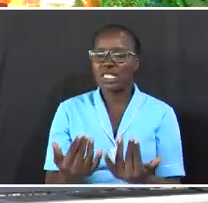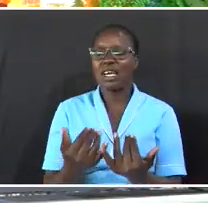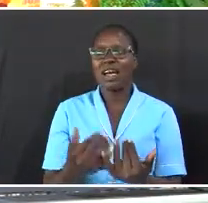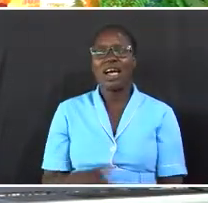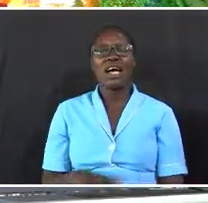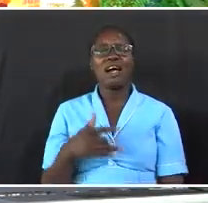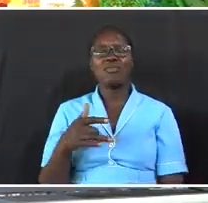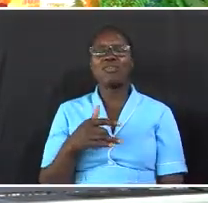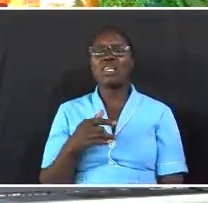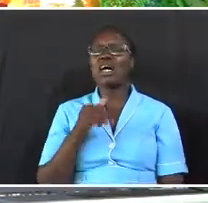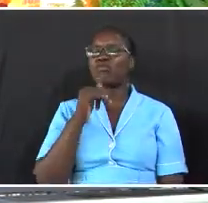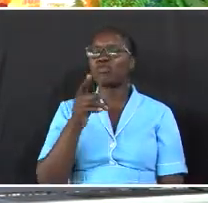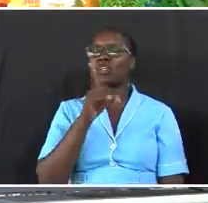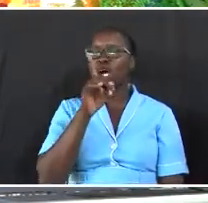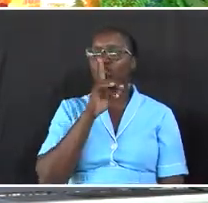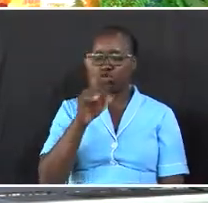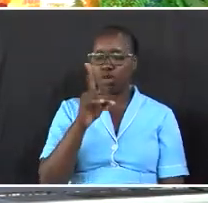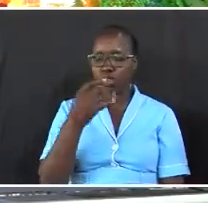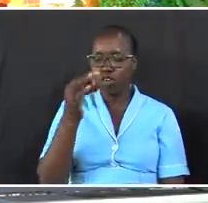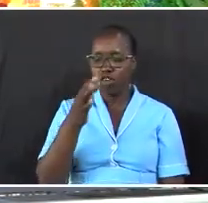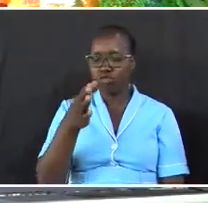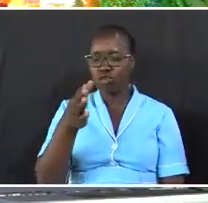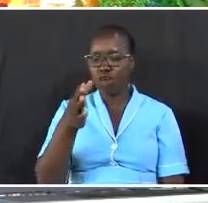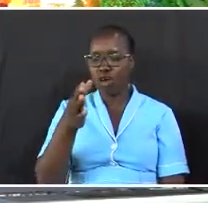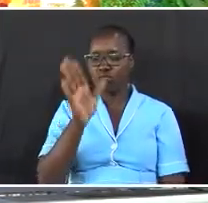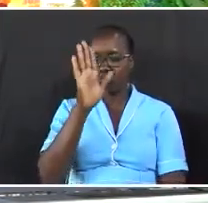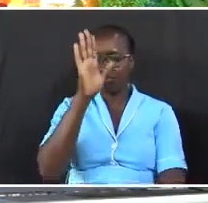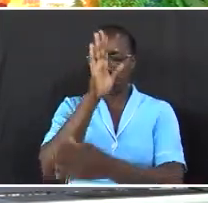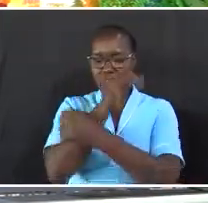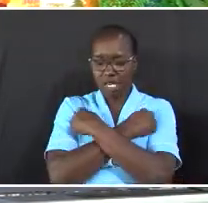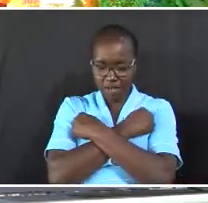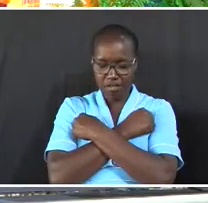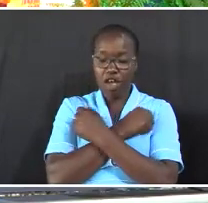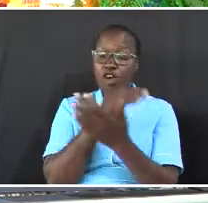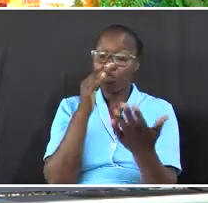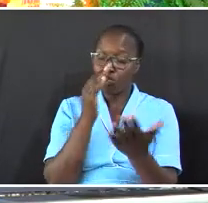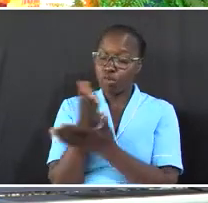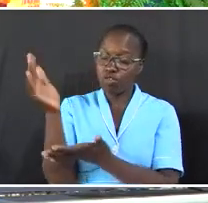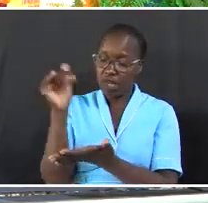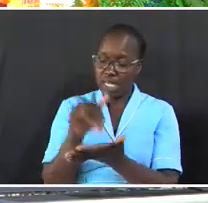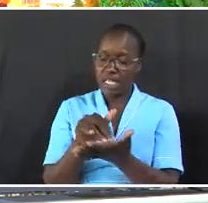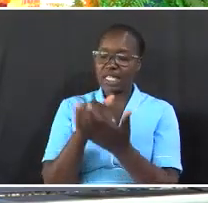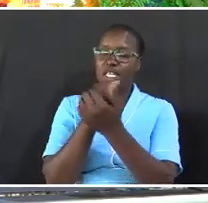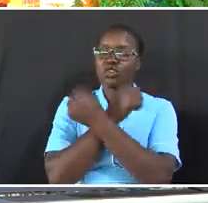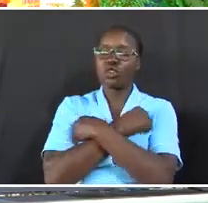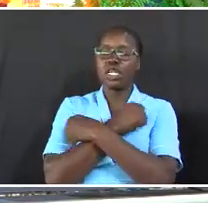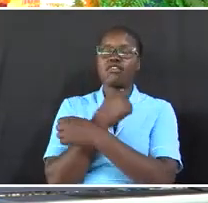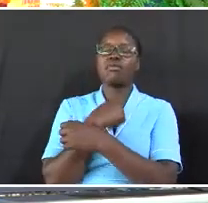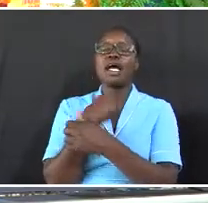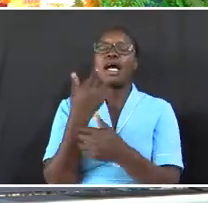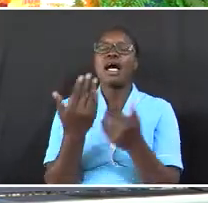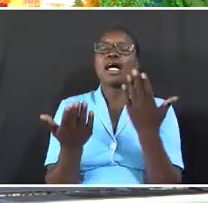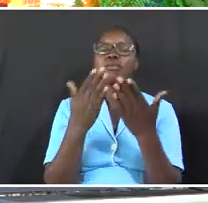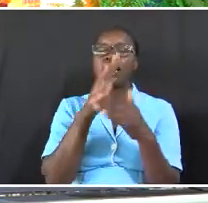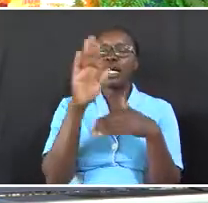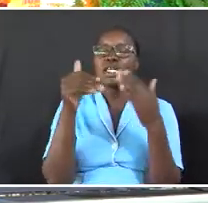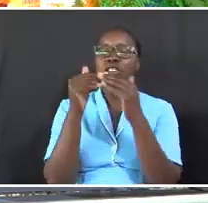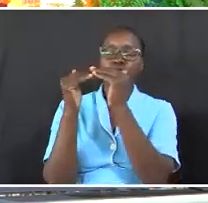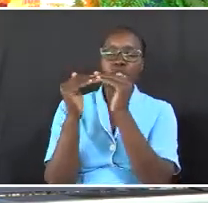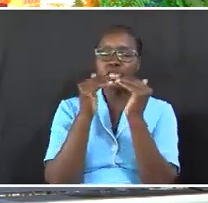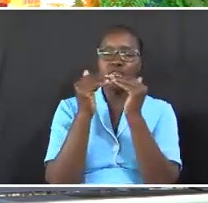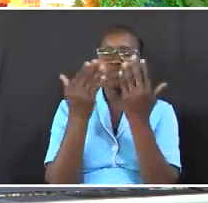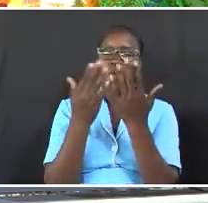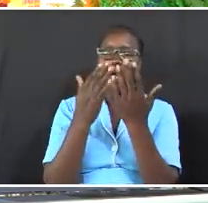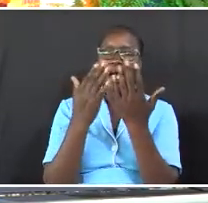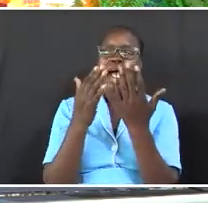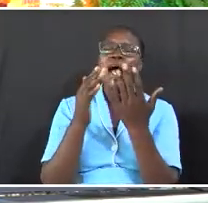I am not assured of your love. Prove to me again that you love me. And may I reach to the level where I